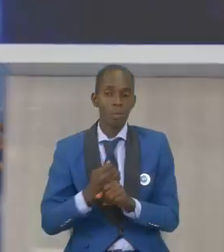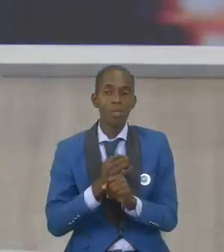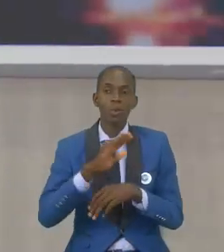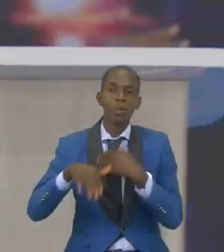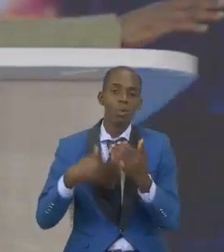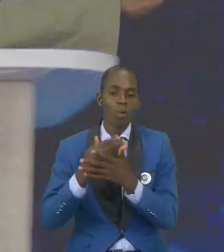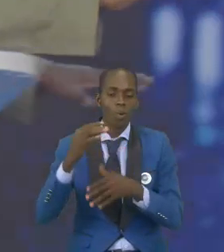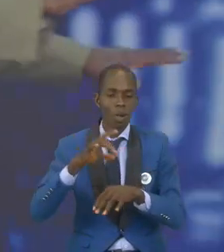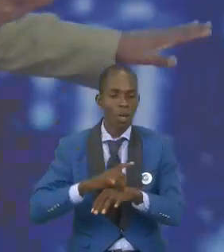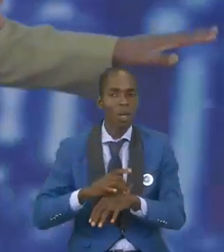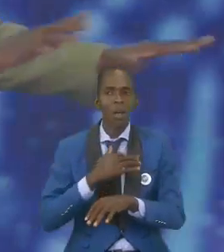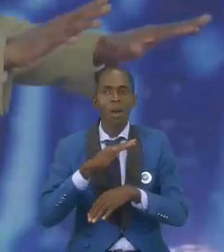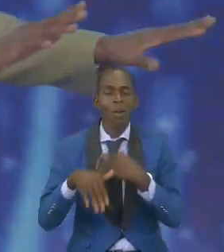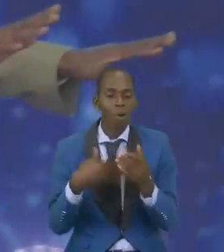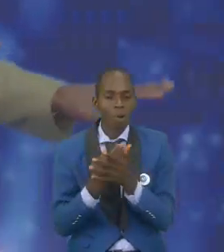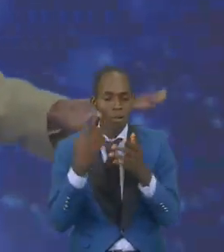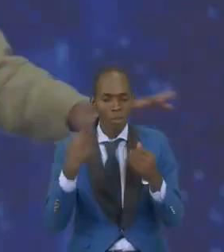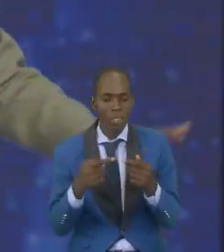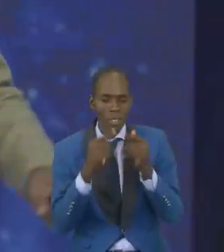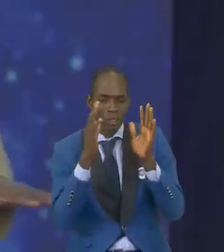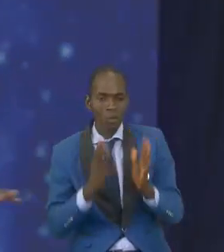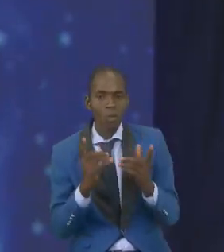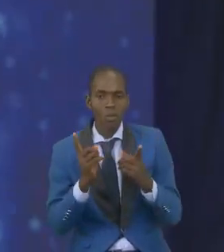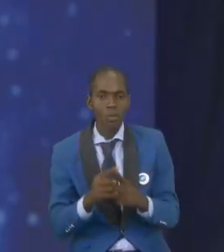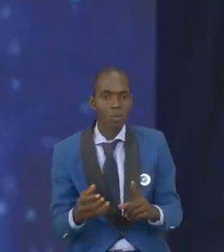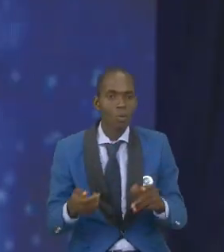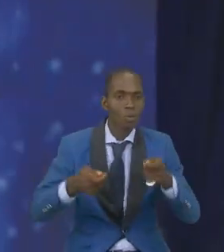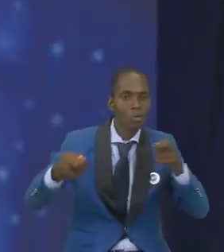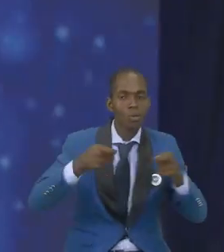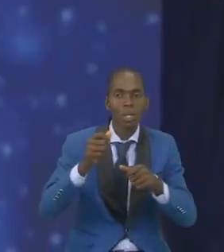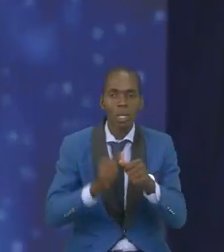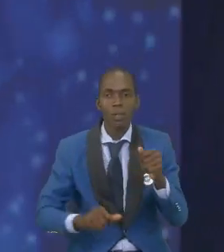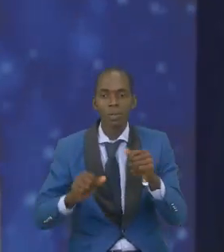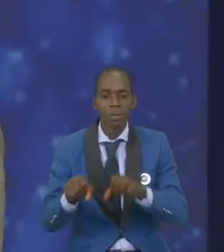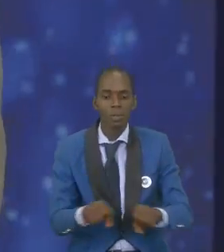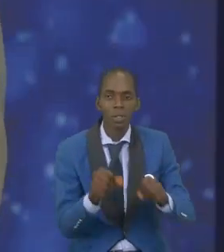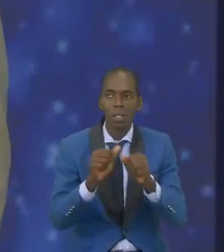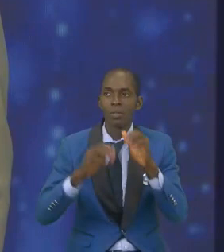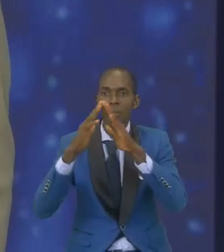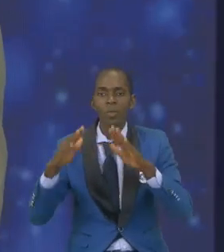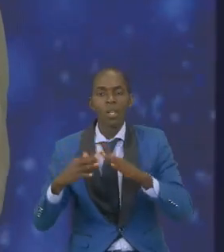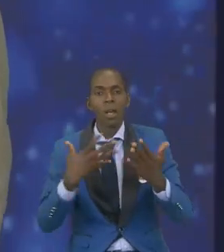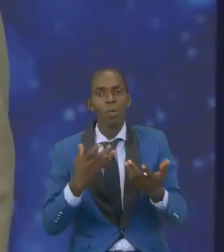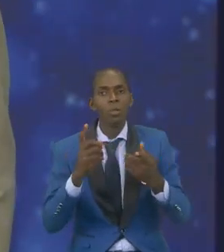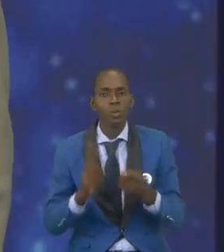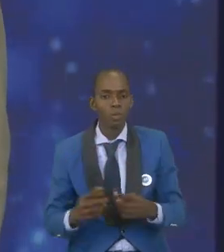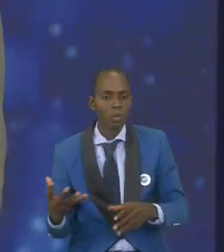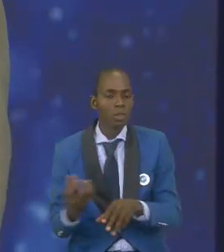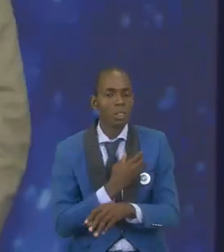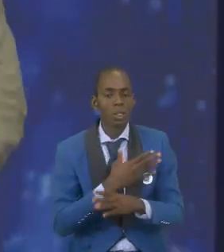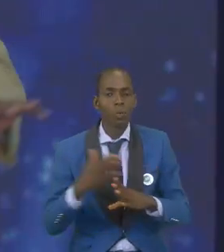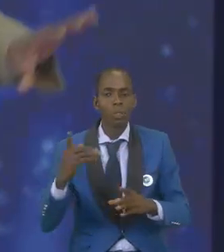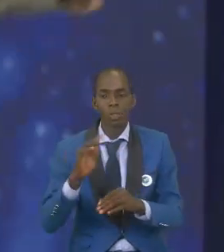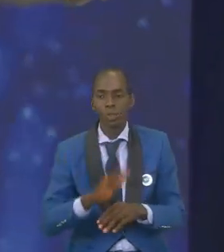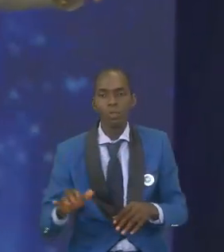the conspirators want to occupy every street, every community, and they want to drive the children of